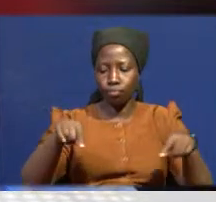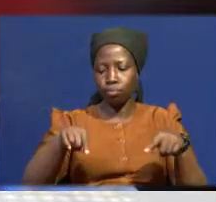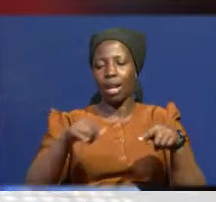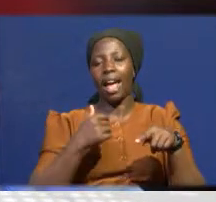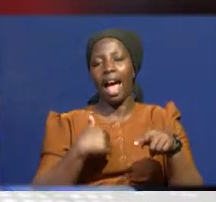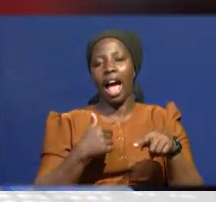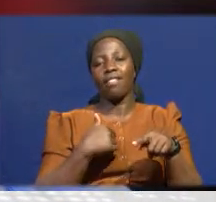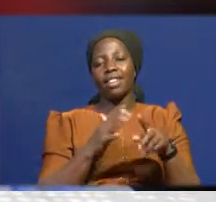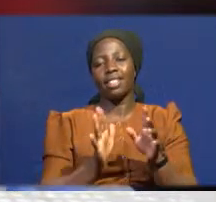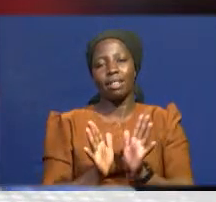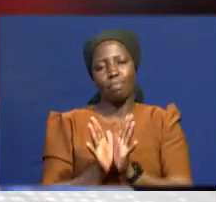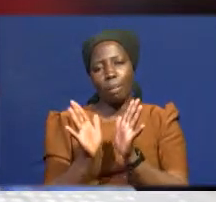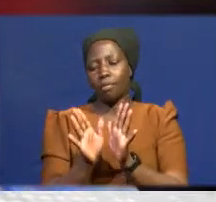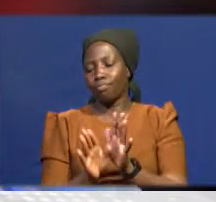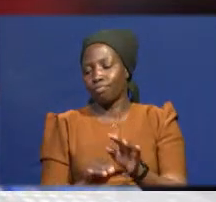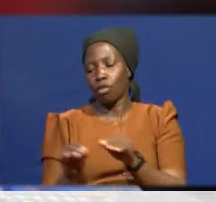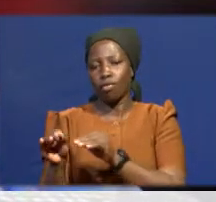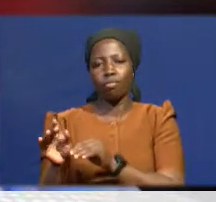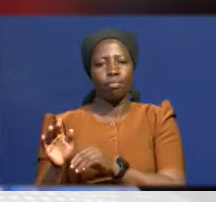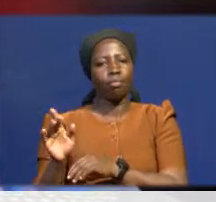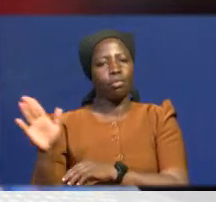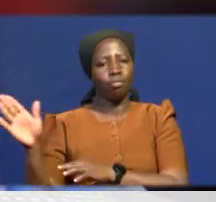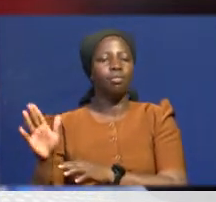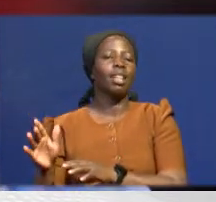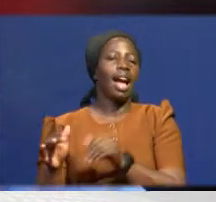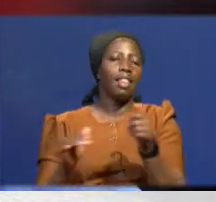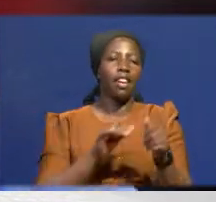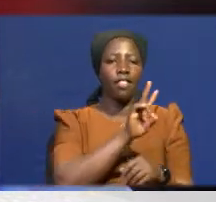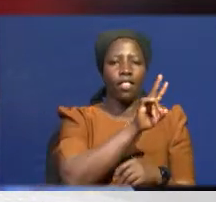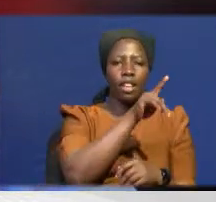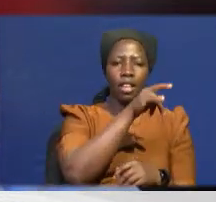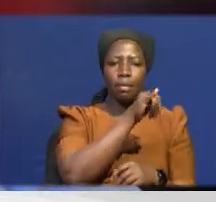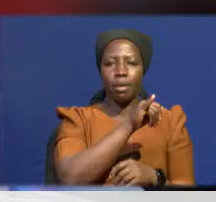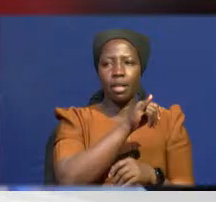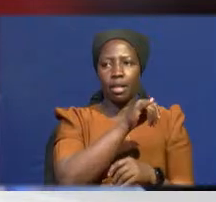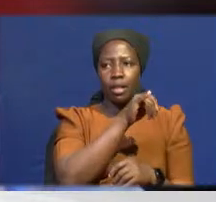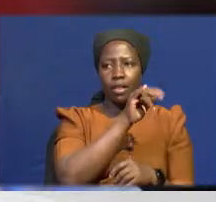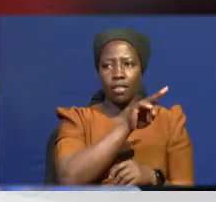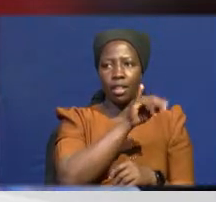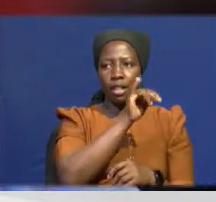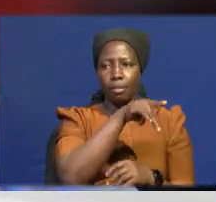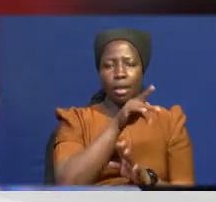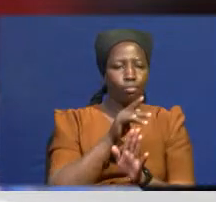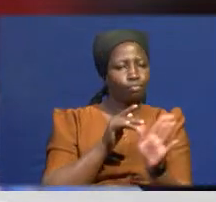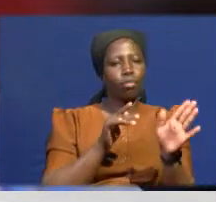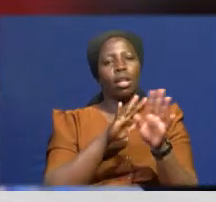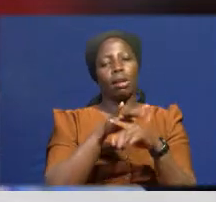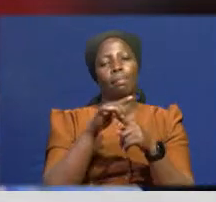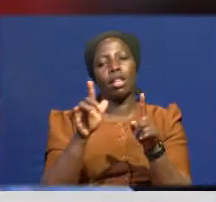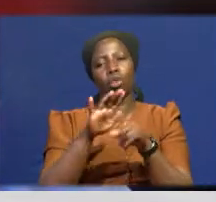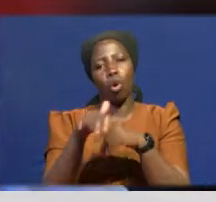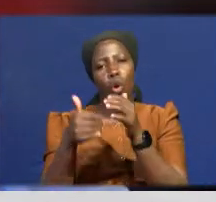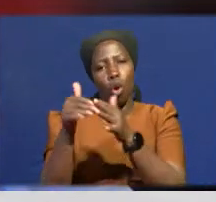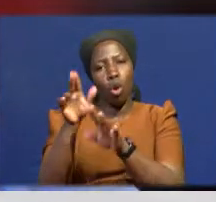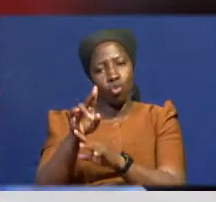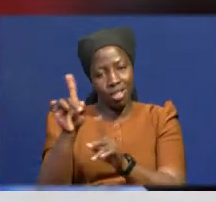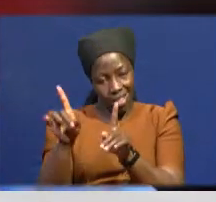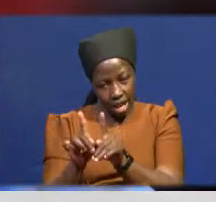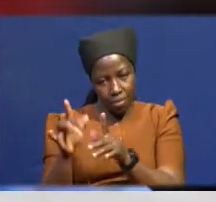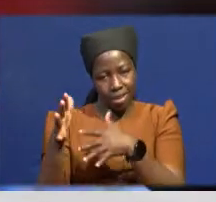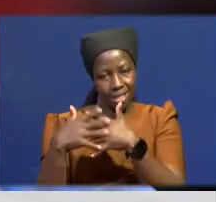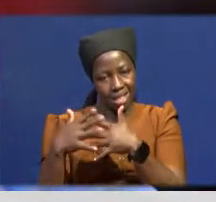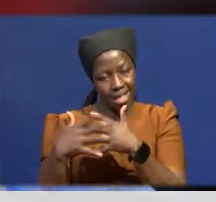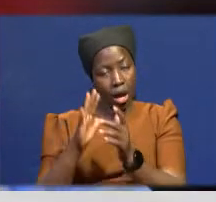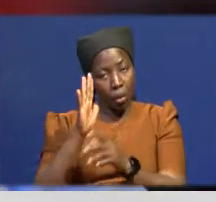public go on one side and the VIPs go a different direction, but all using the same gate. We'll have very clear markings, we'll have very